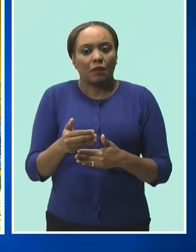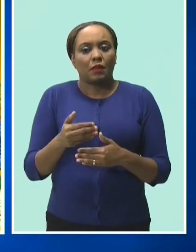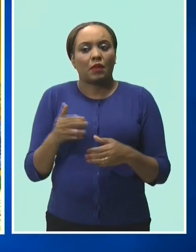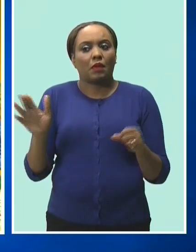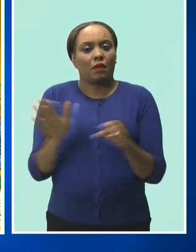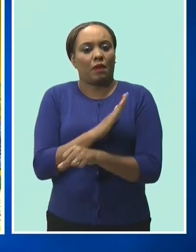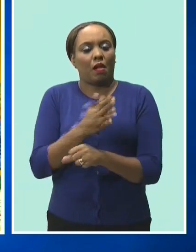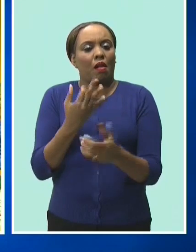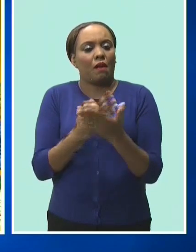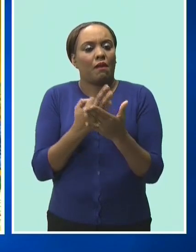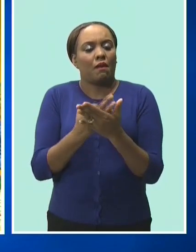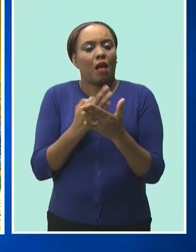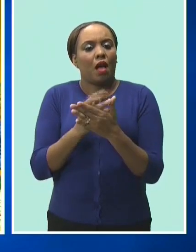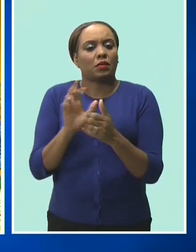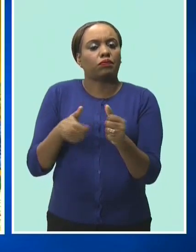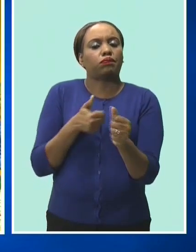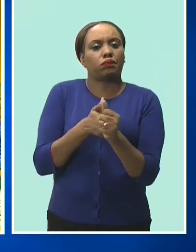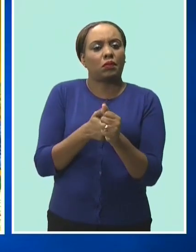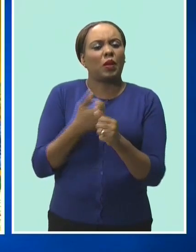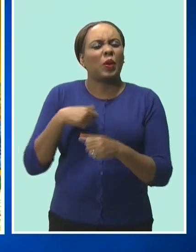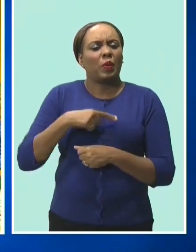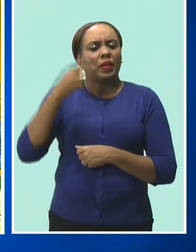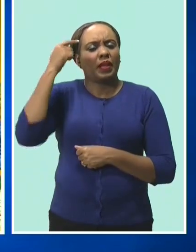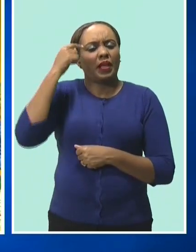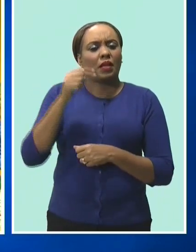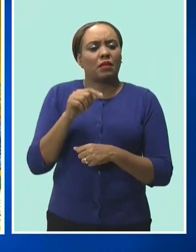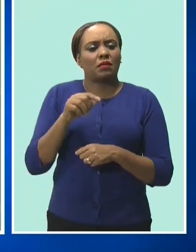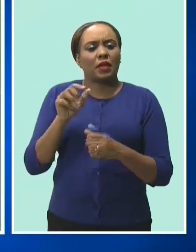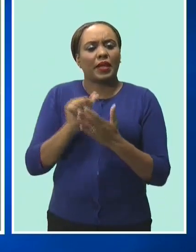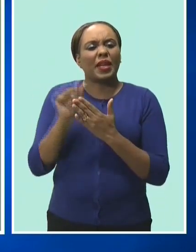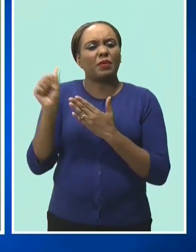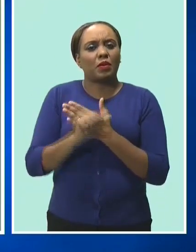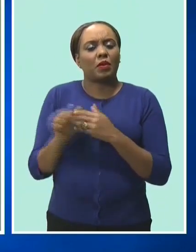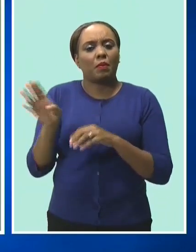compliant, and we expect by April that Barbados will be fully paid up.